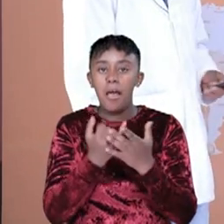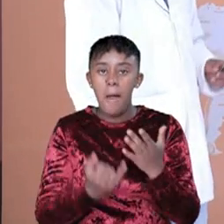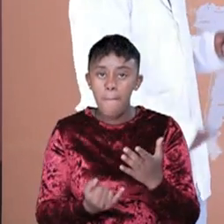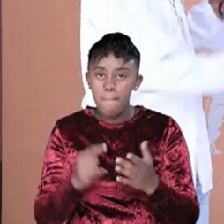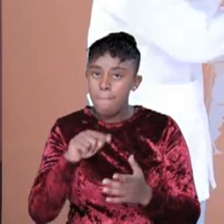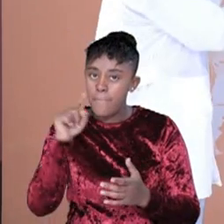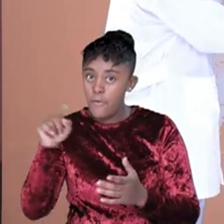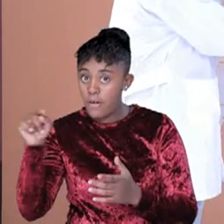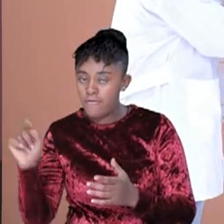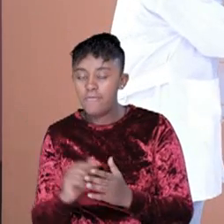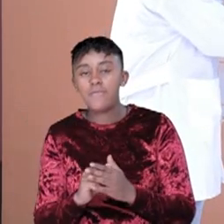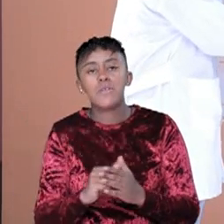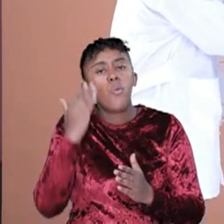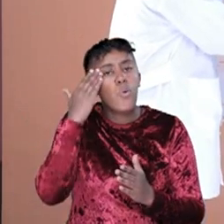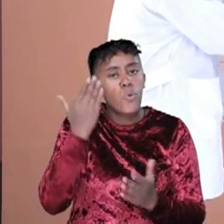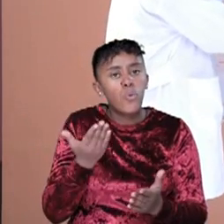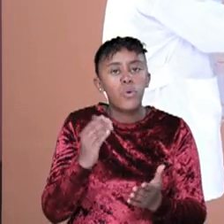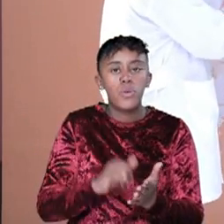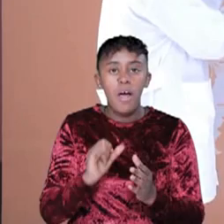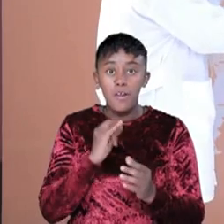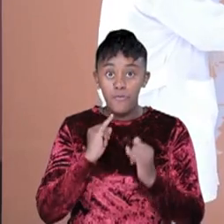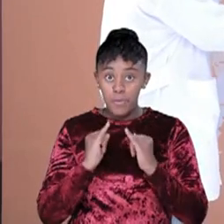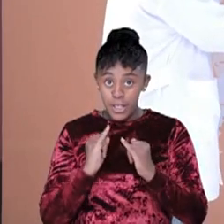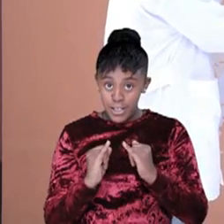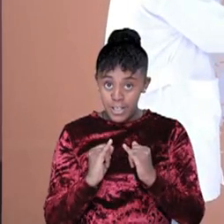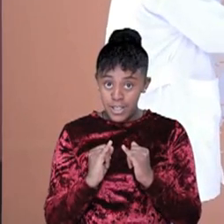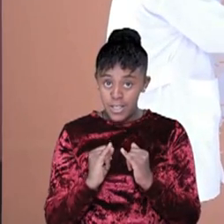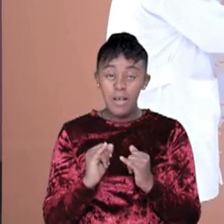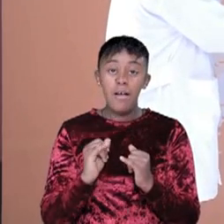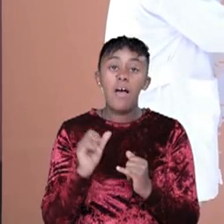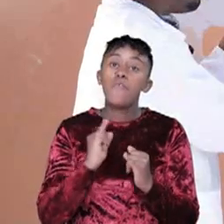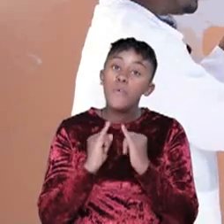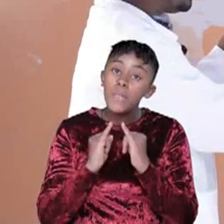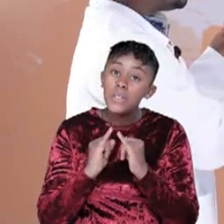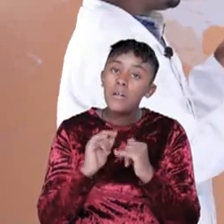diagram. So we know that we have an information